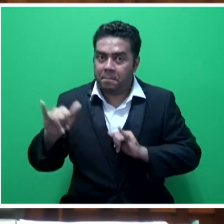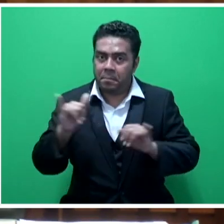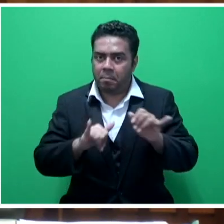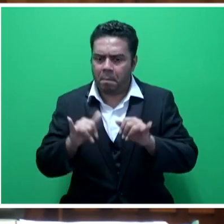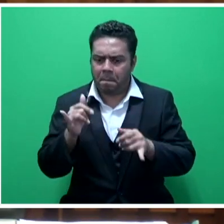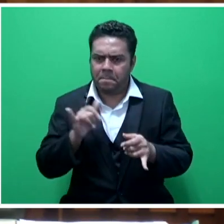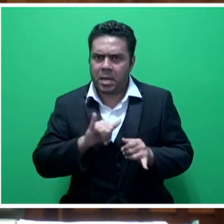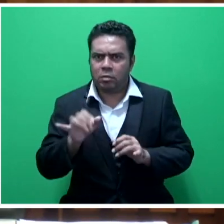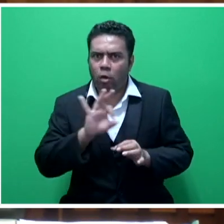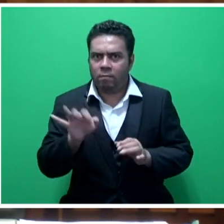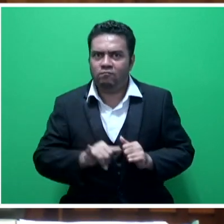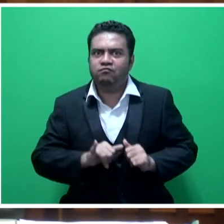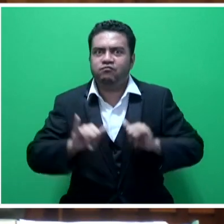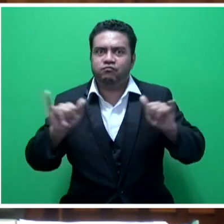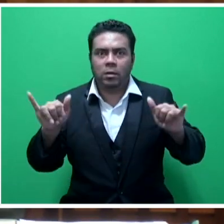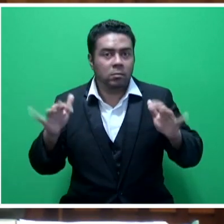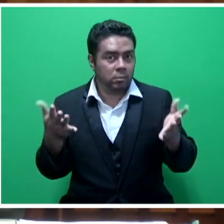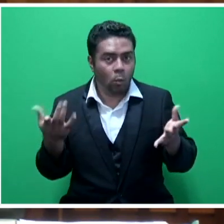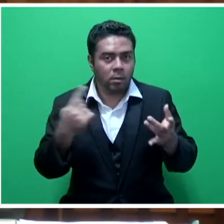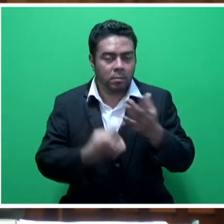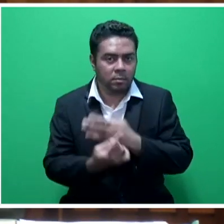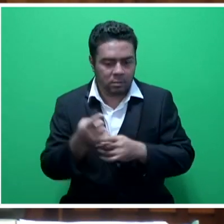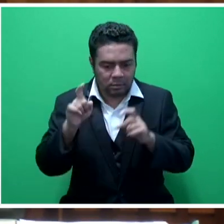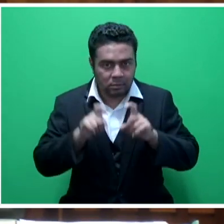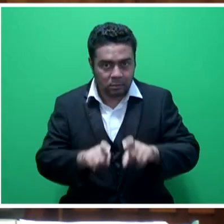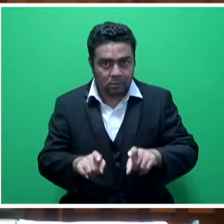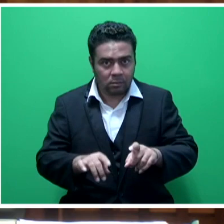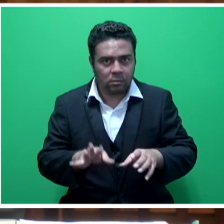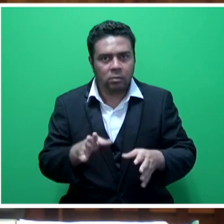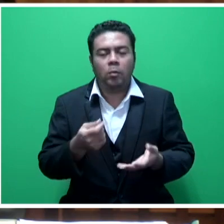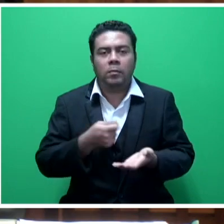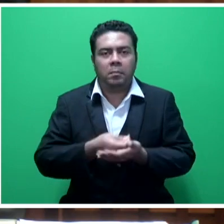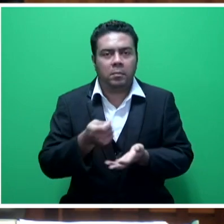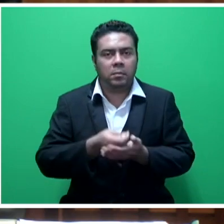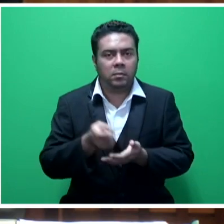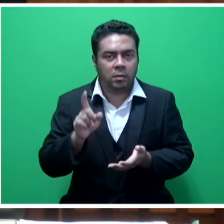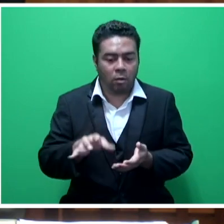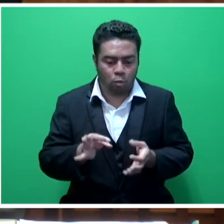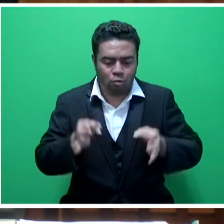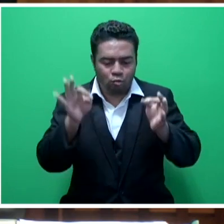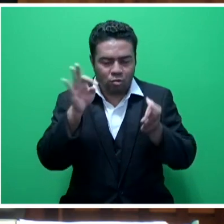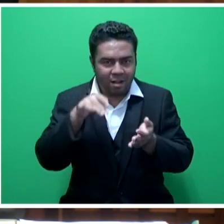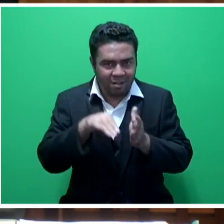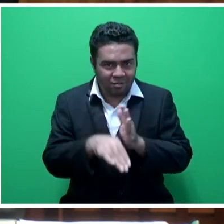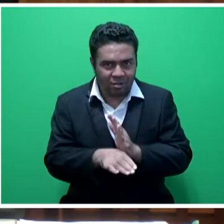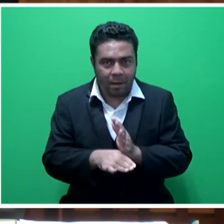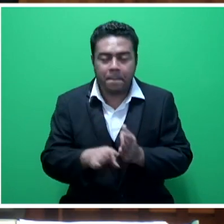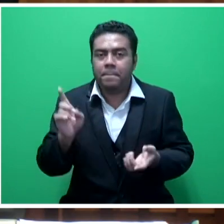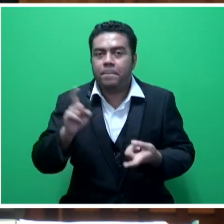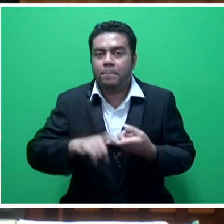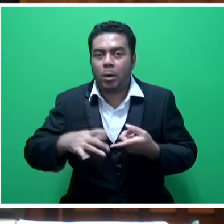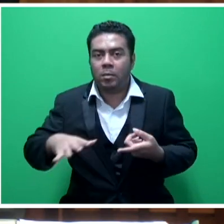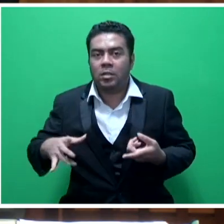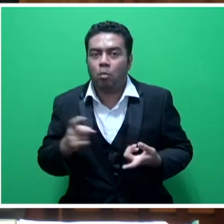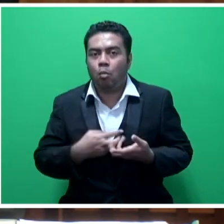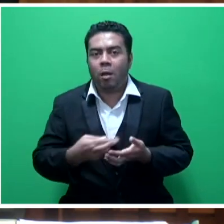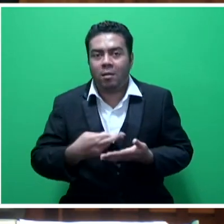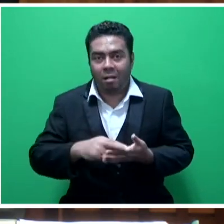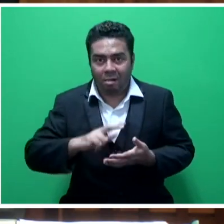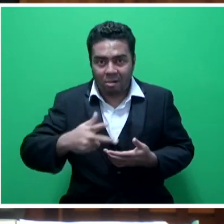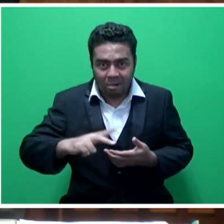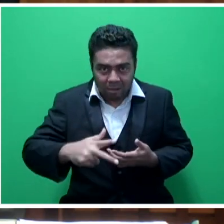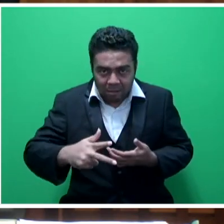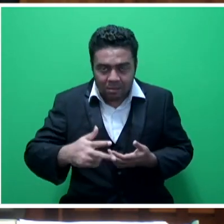rate of 35% at the full all-risk premium. Reduction in deferral of property rentals. Fiji Airways has